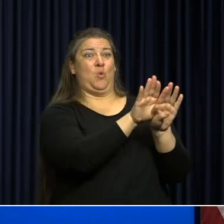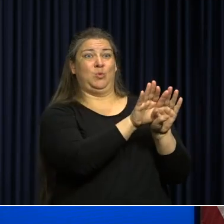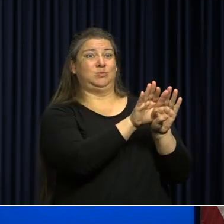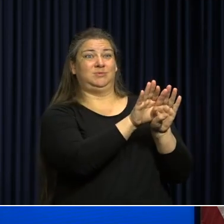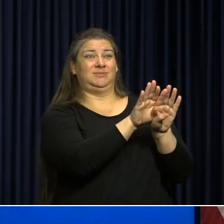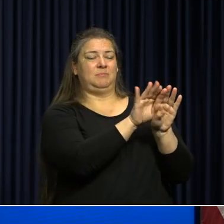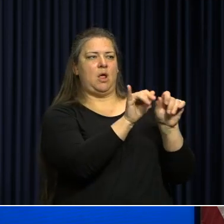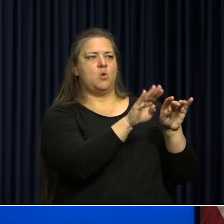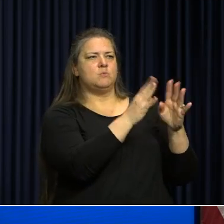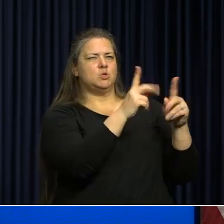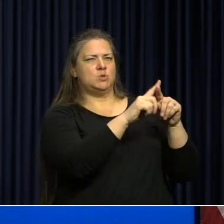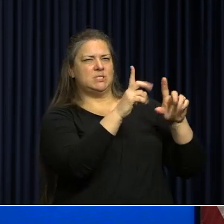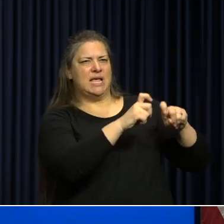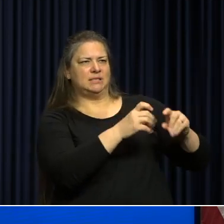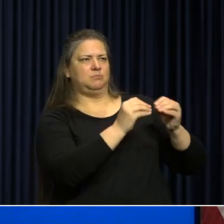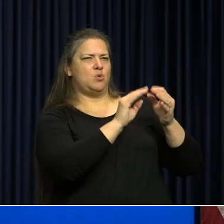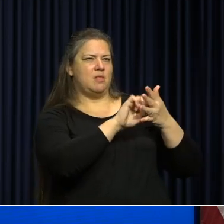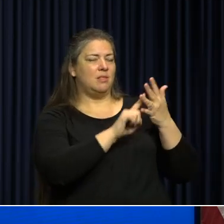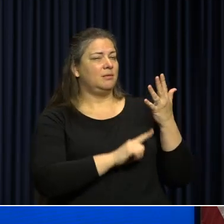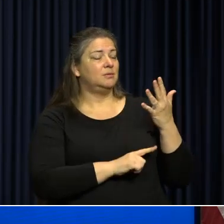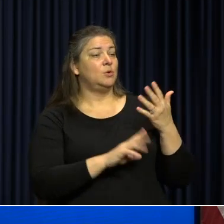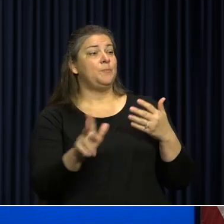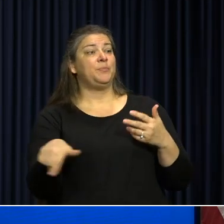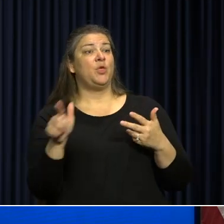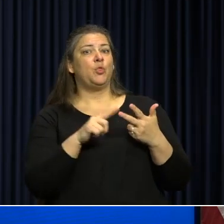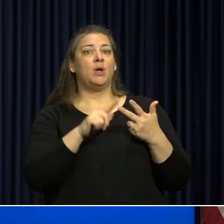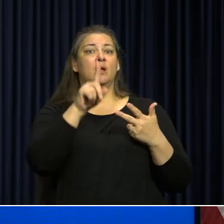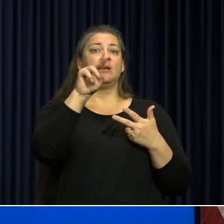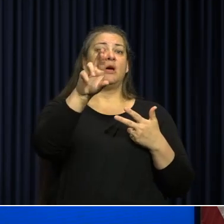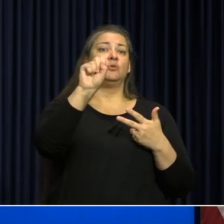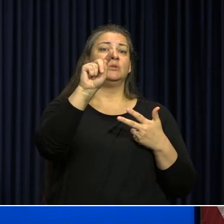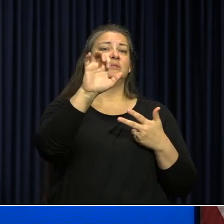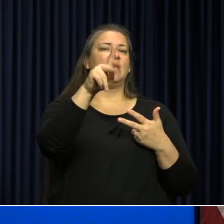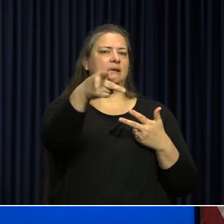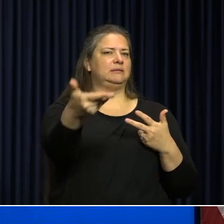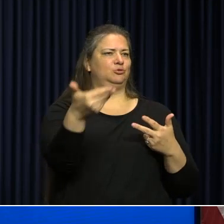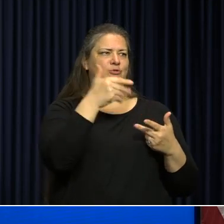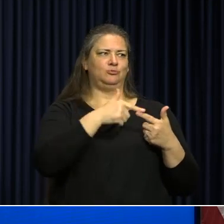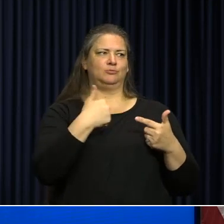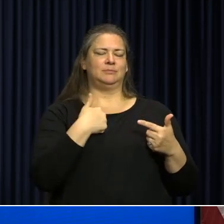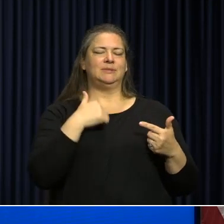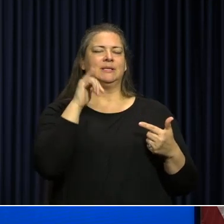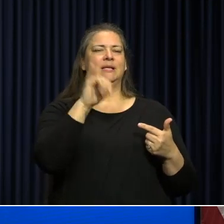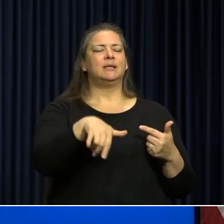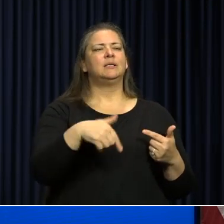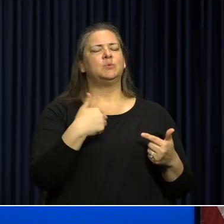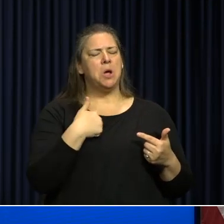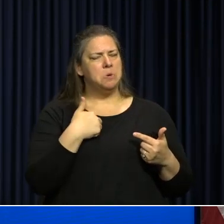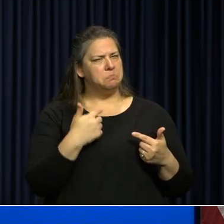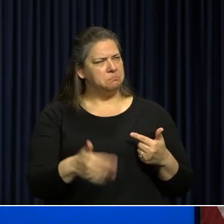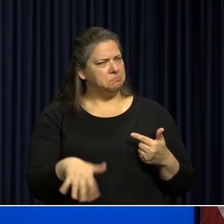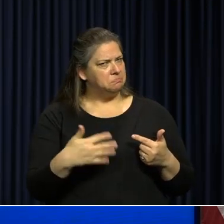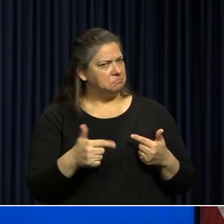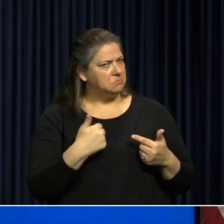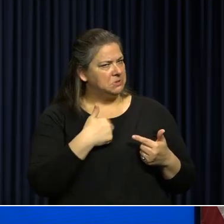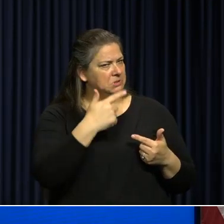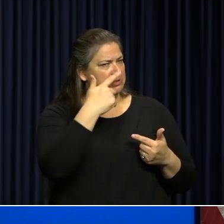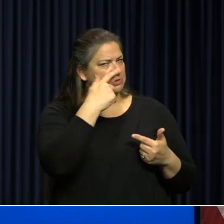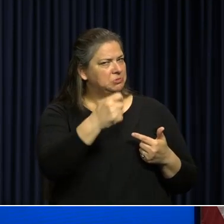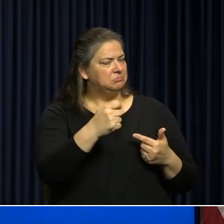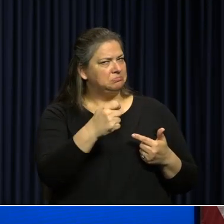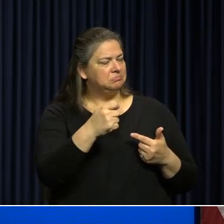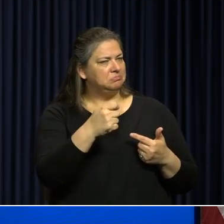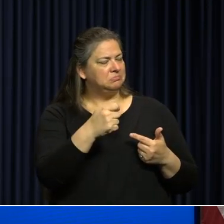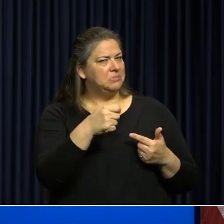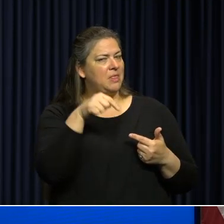the number three part, and when this was suggested to me by Dr. Stack, that I was very interested in, is this is a